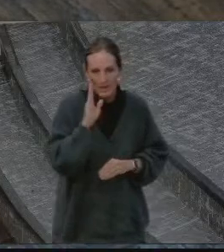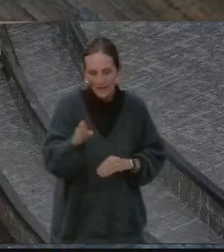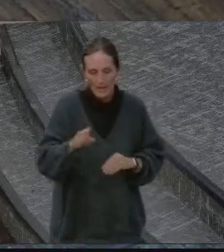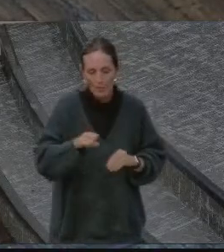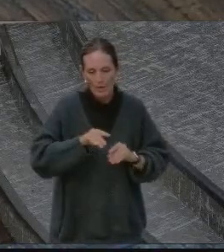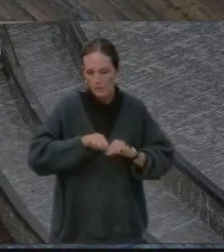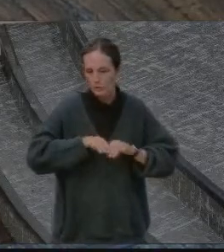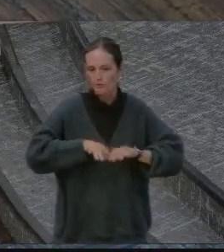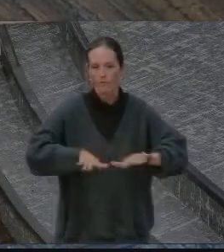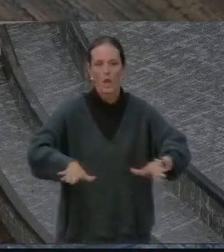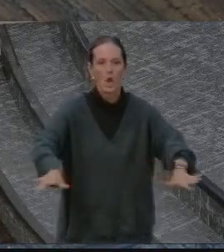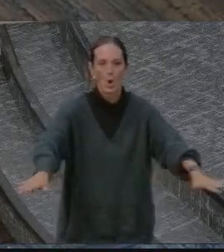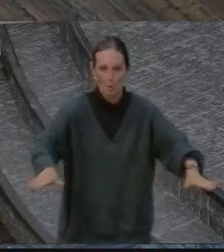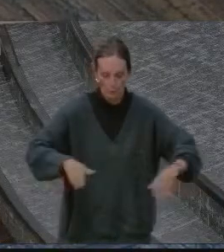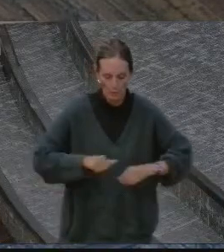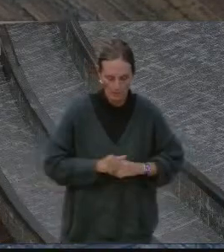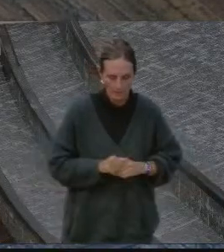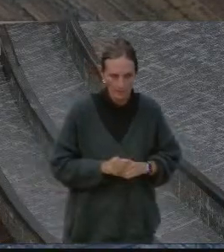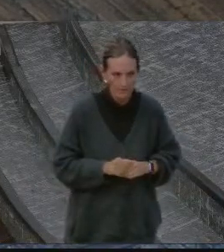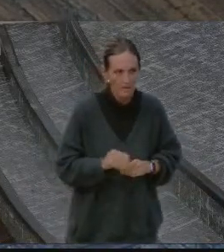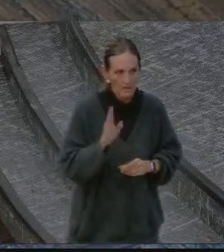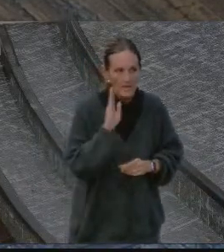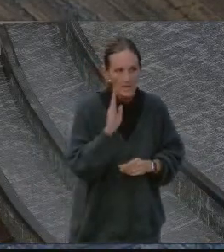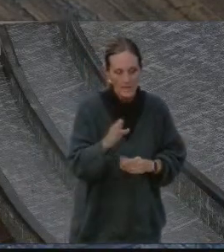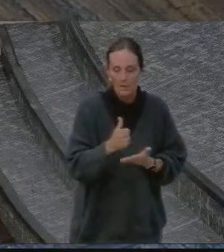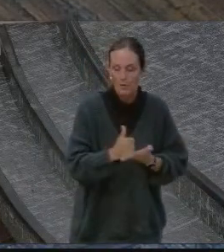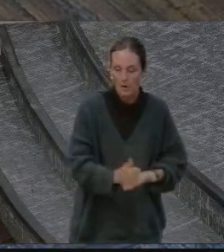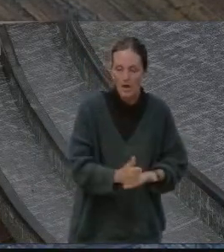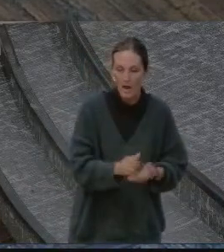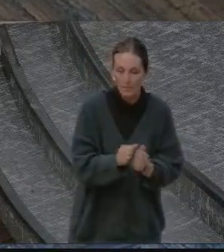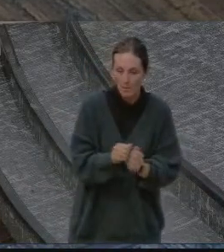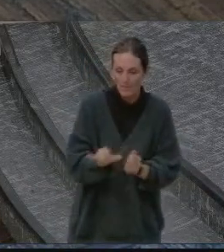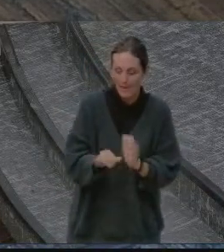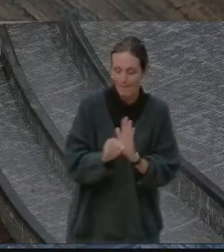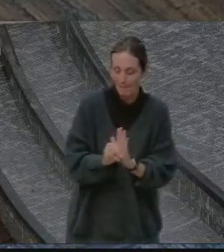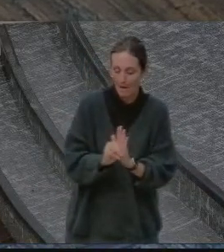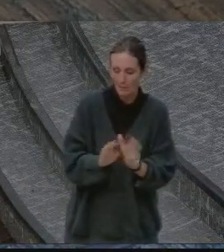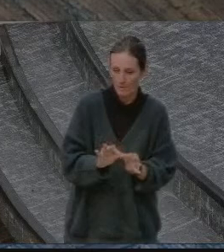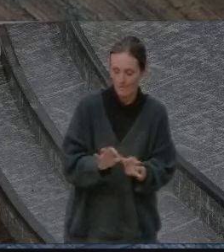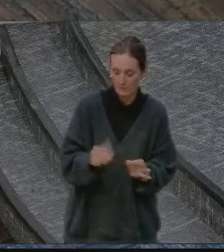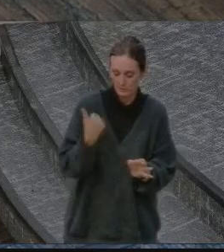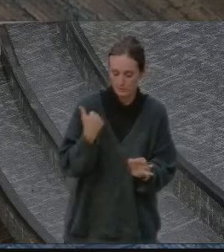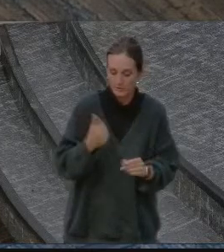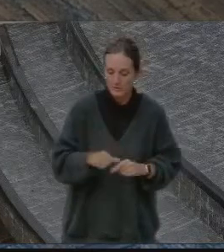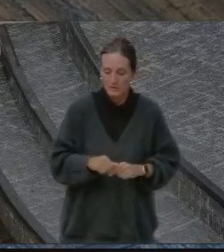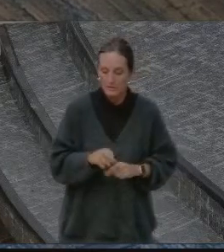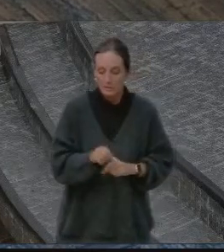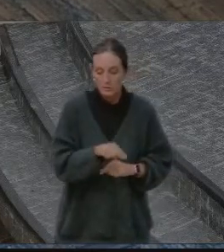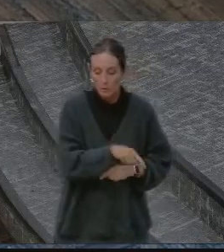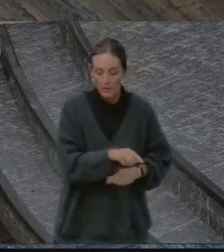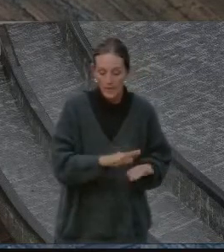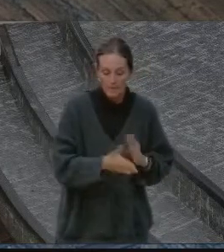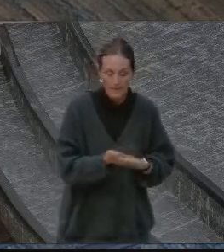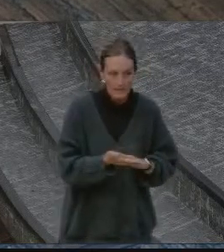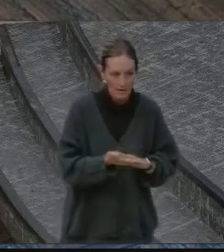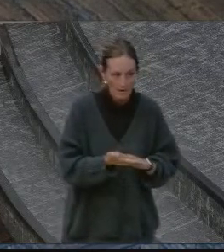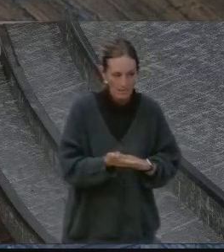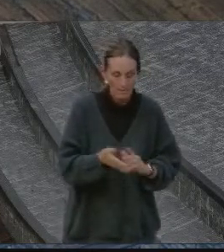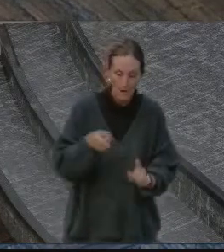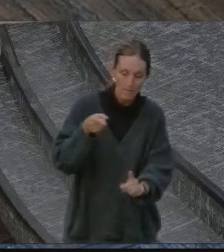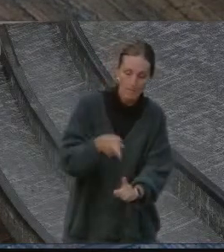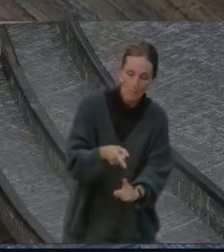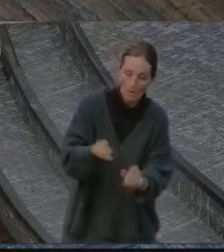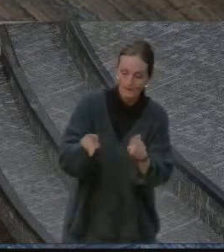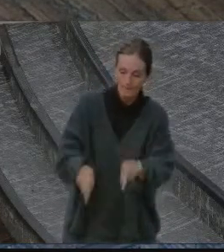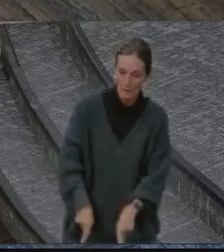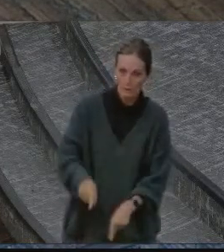social worker and the case consultation model that I mentioned. So I think if they become a point person for